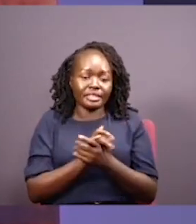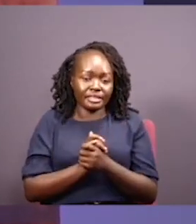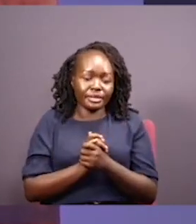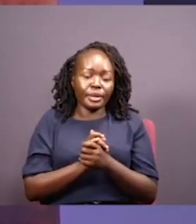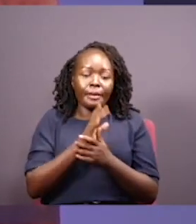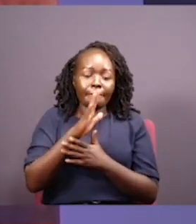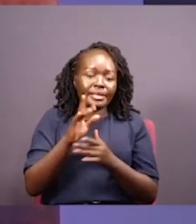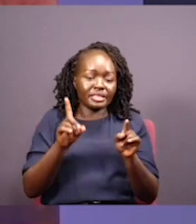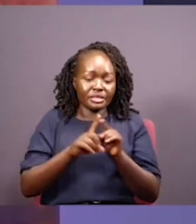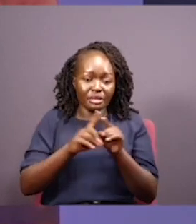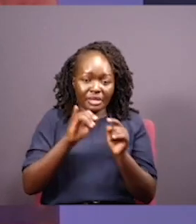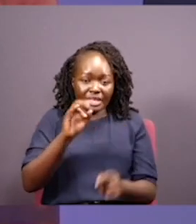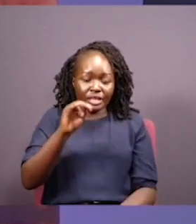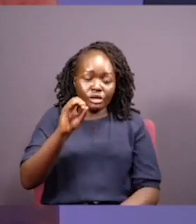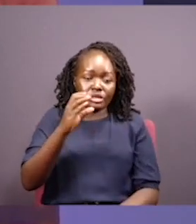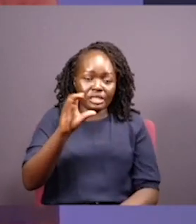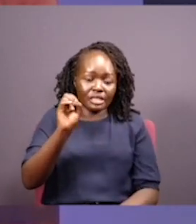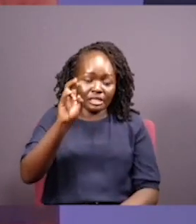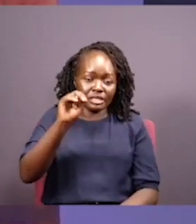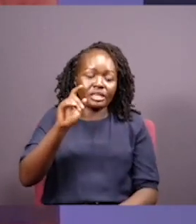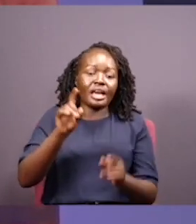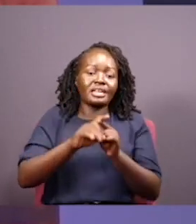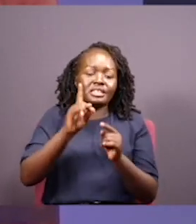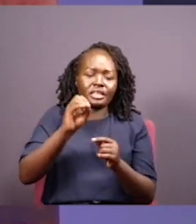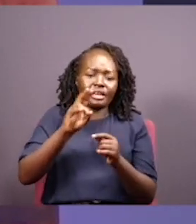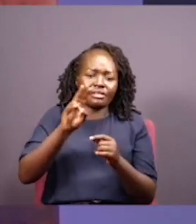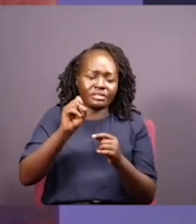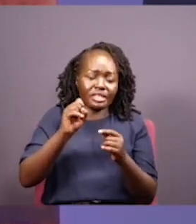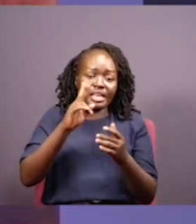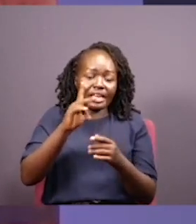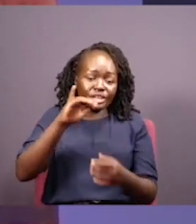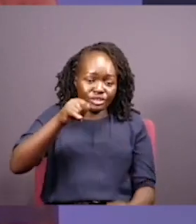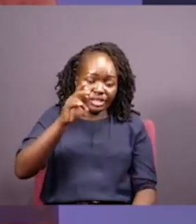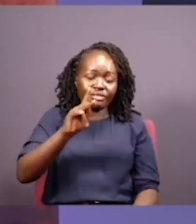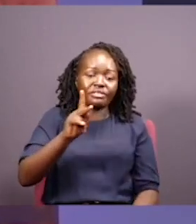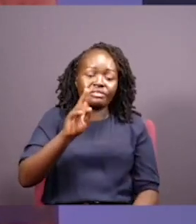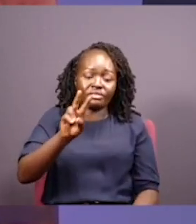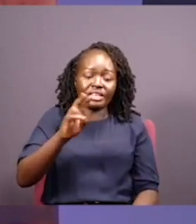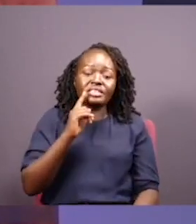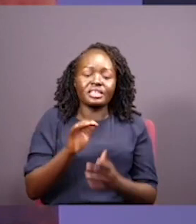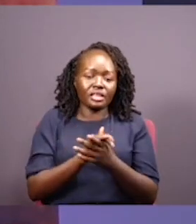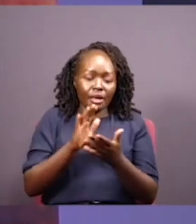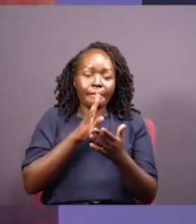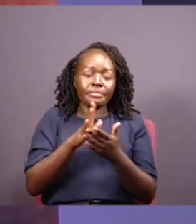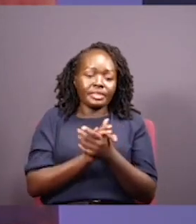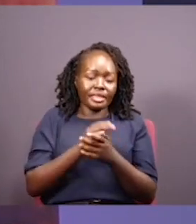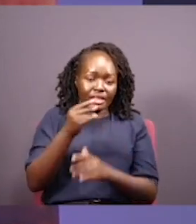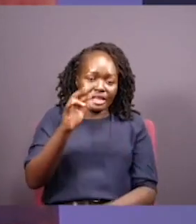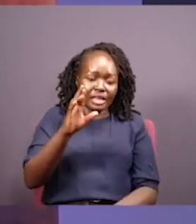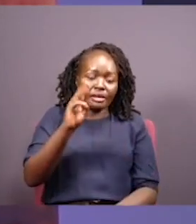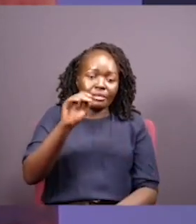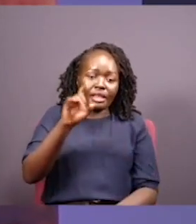innocent as doves. The New King James Version renders it like this, be as harmless as doves.